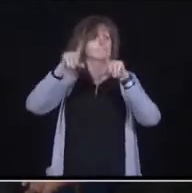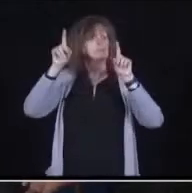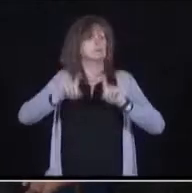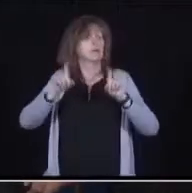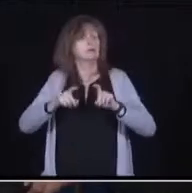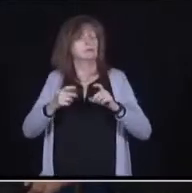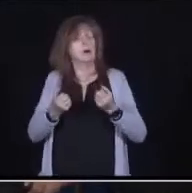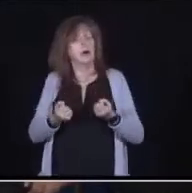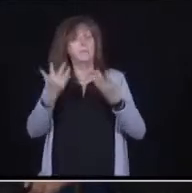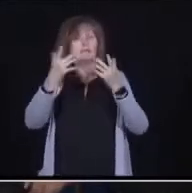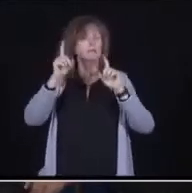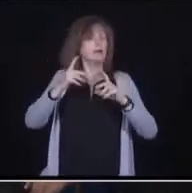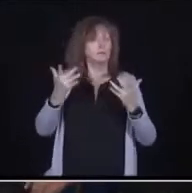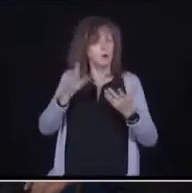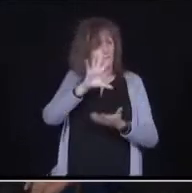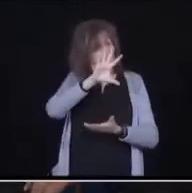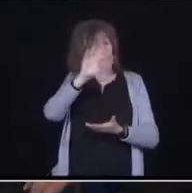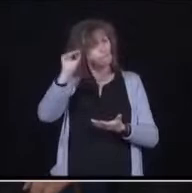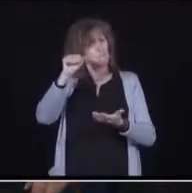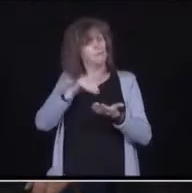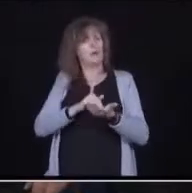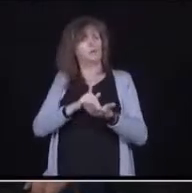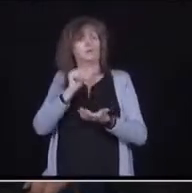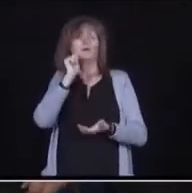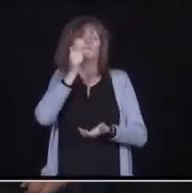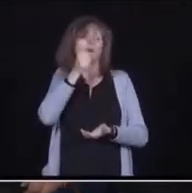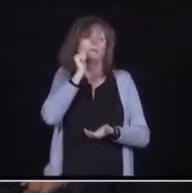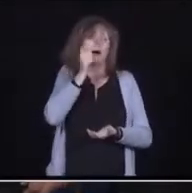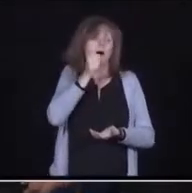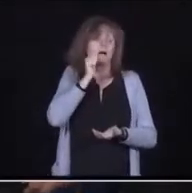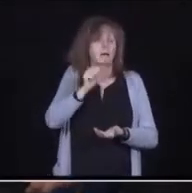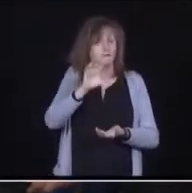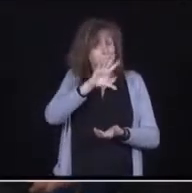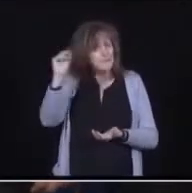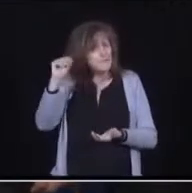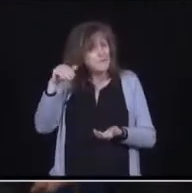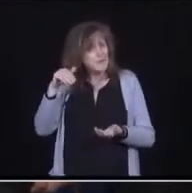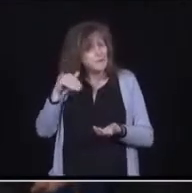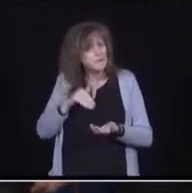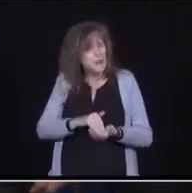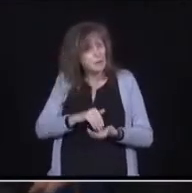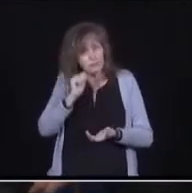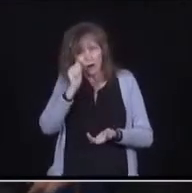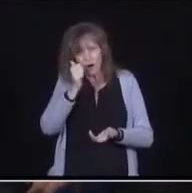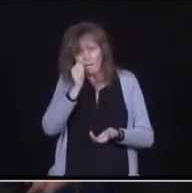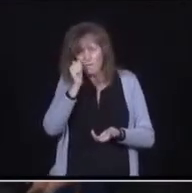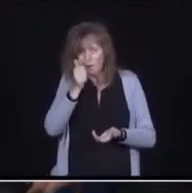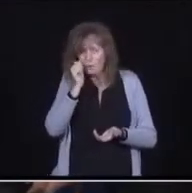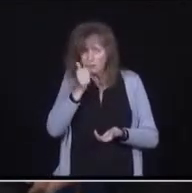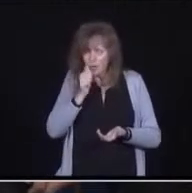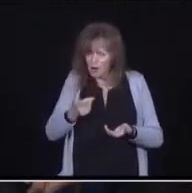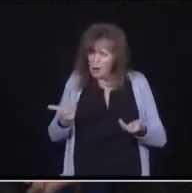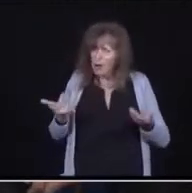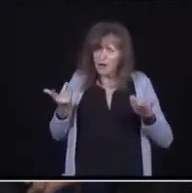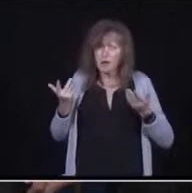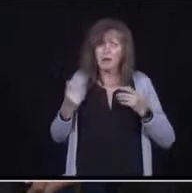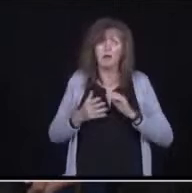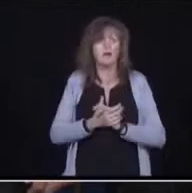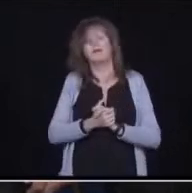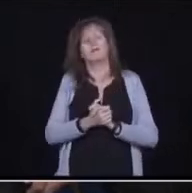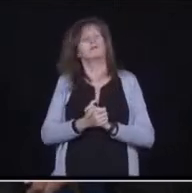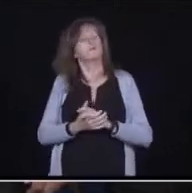day. I don't know if people can comprehend that. That's a lot of testing, 50,000. And then once we hit the 50,000, we're going to start